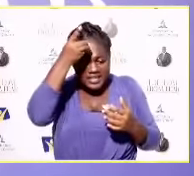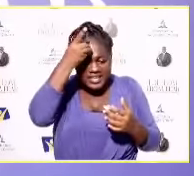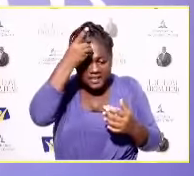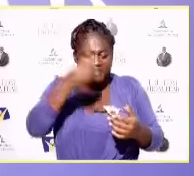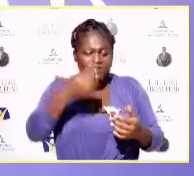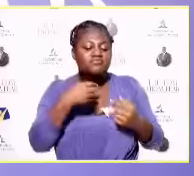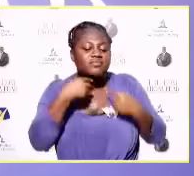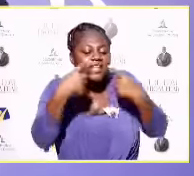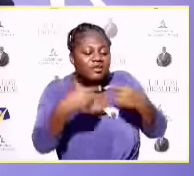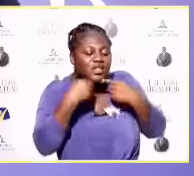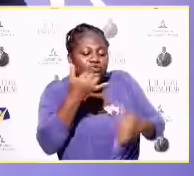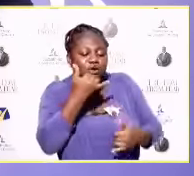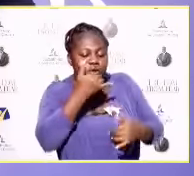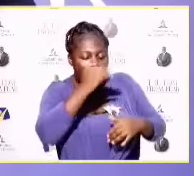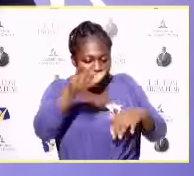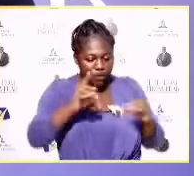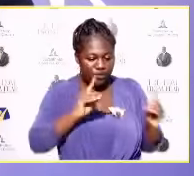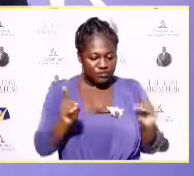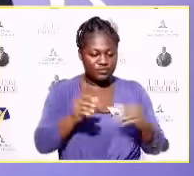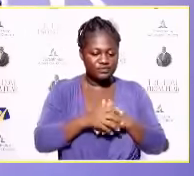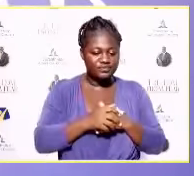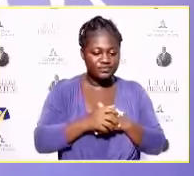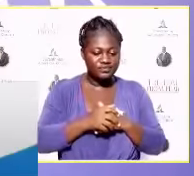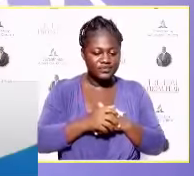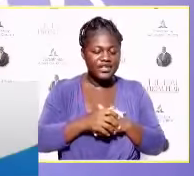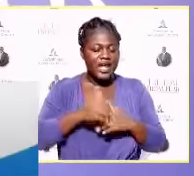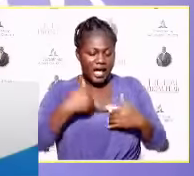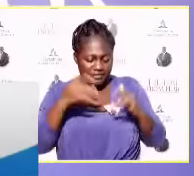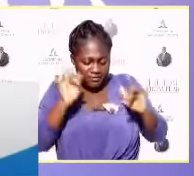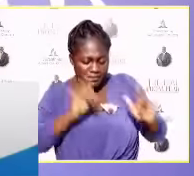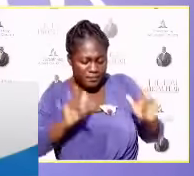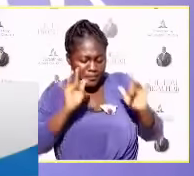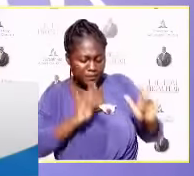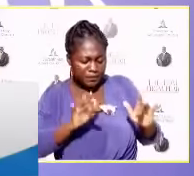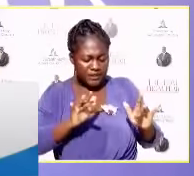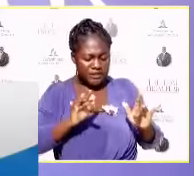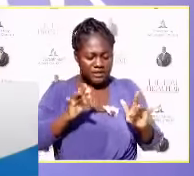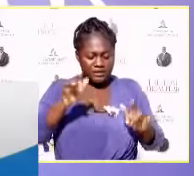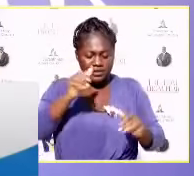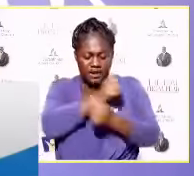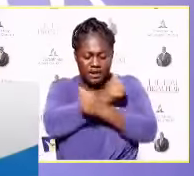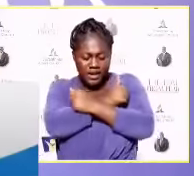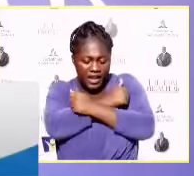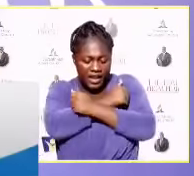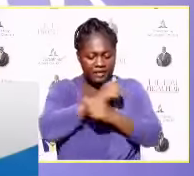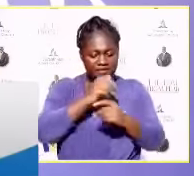Have mercy upon me, O God, according to thy loving